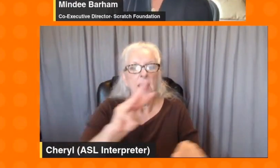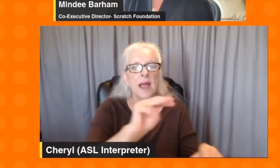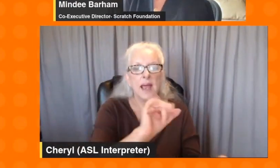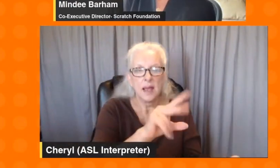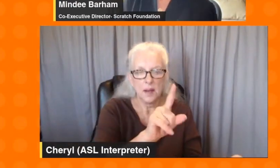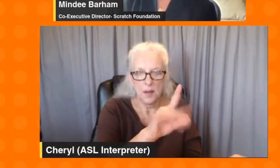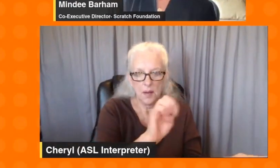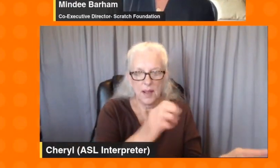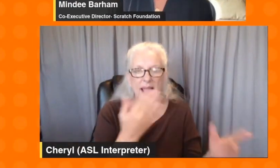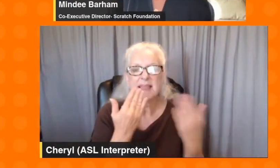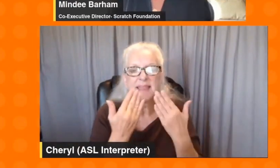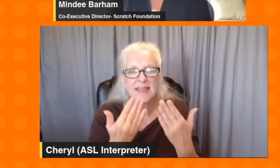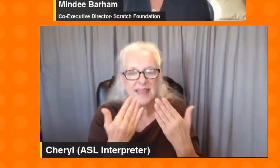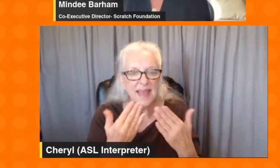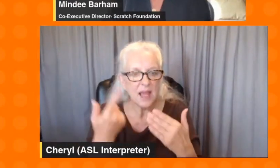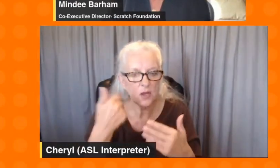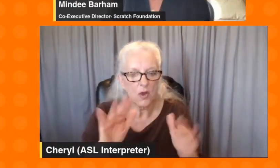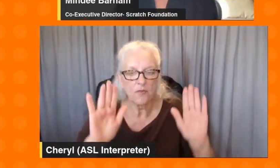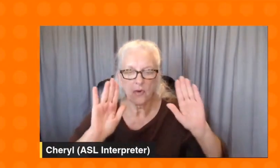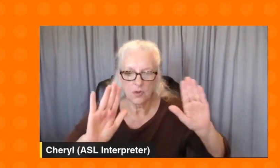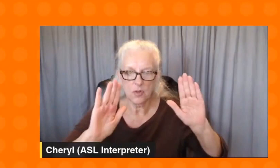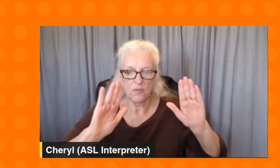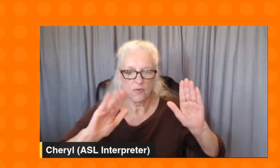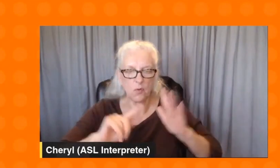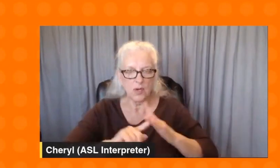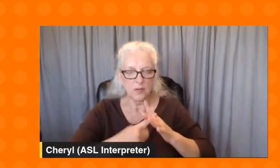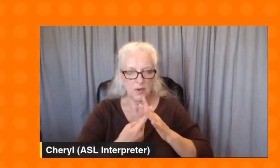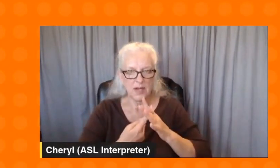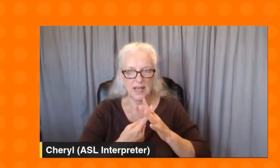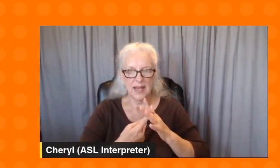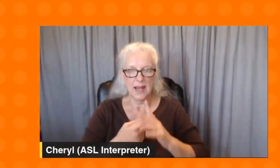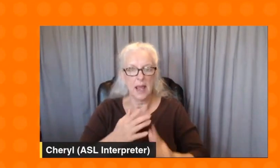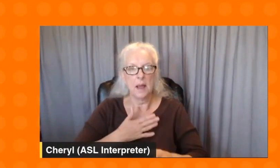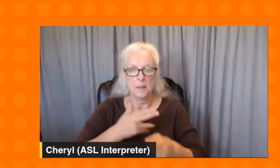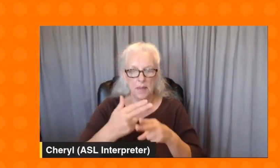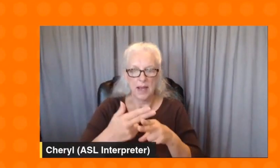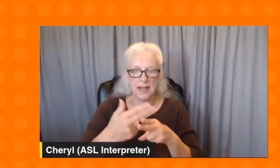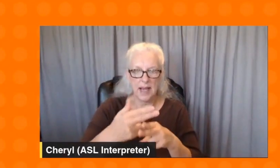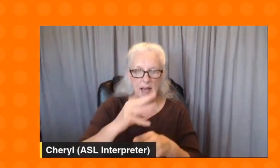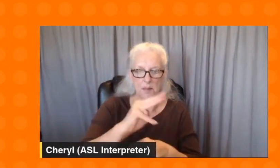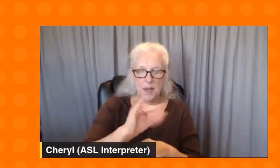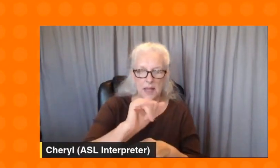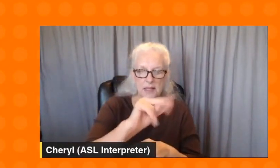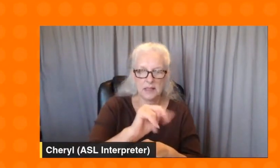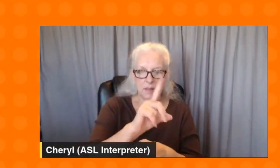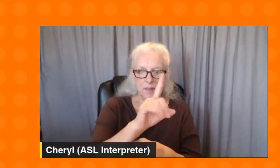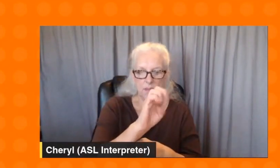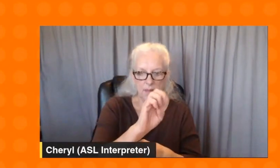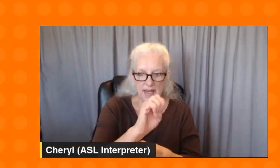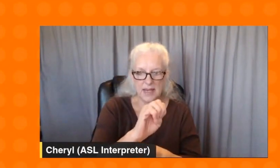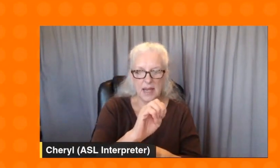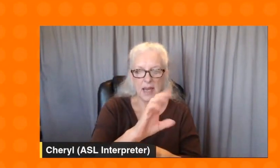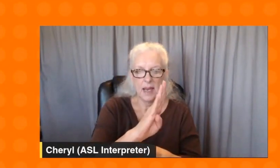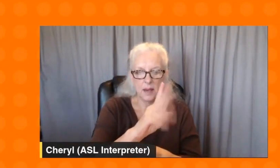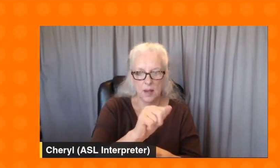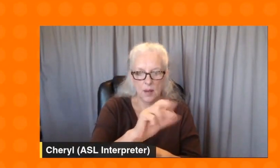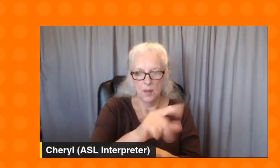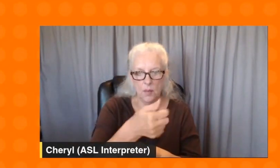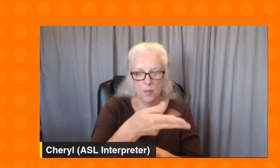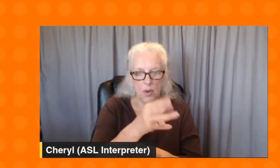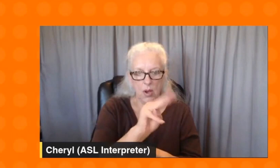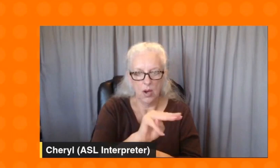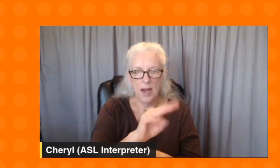Thank you, Elaine and Francisco, for that wonderful start to the day. My name is Mindy Barham, and together with Sarah Smirnoff, we are the